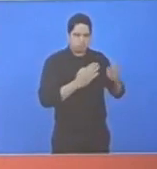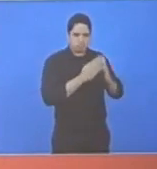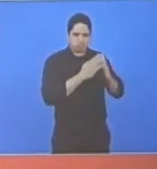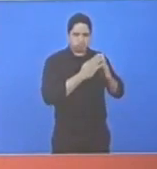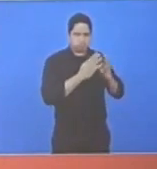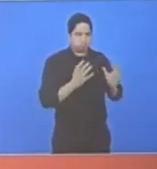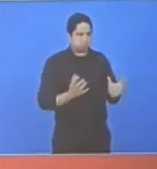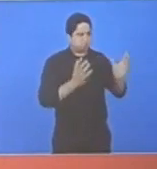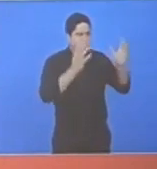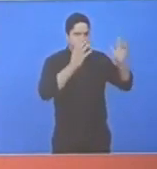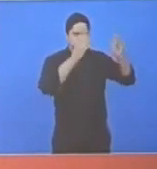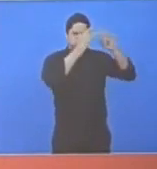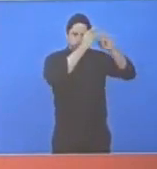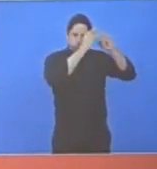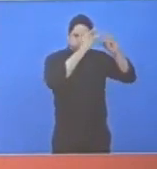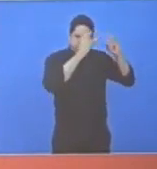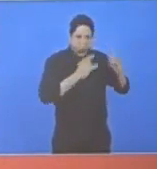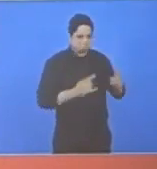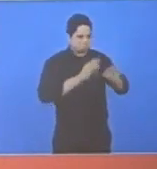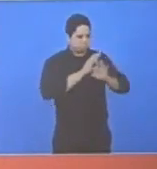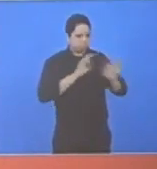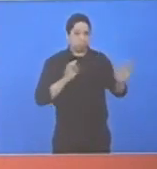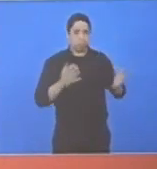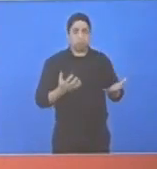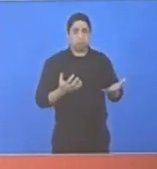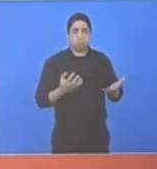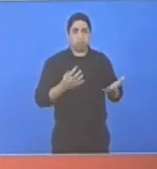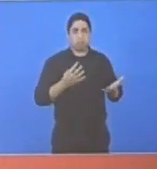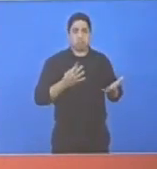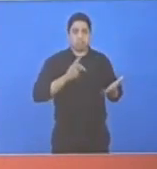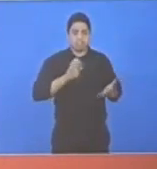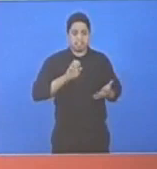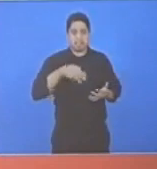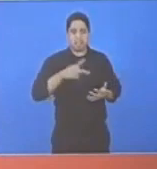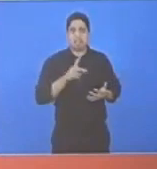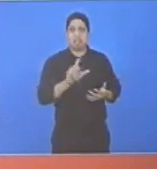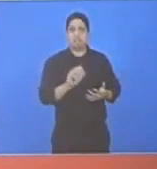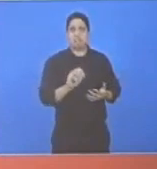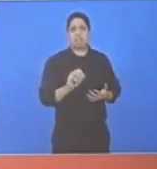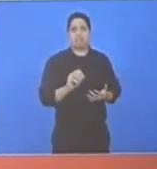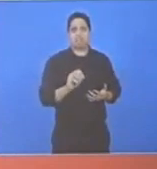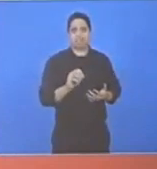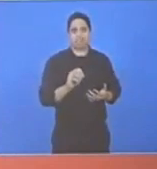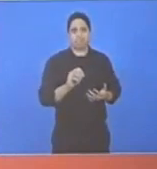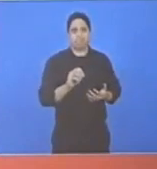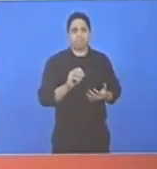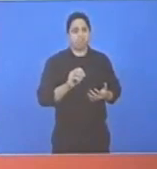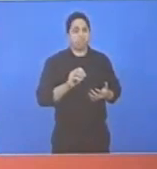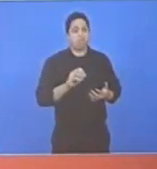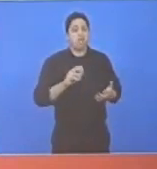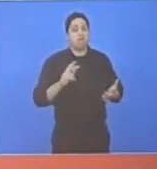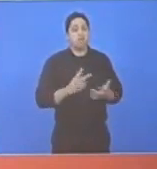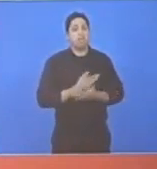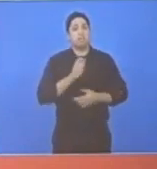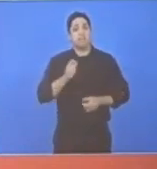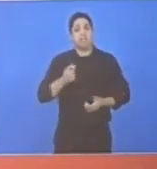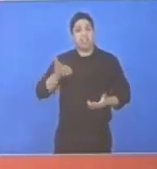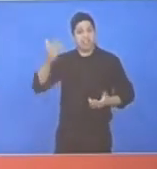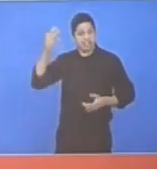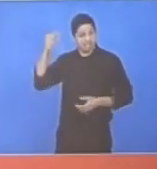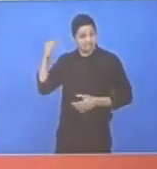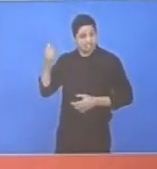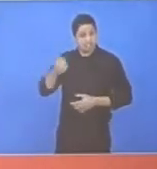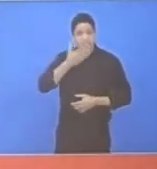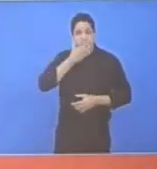construction, you will not stay stone on top of stone. So in the year 70,